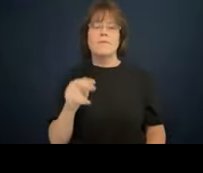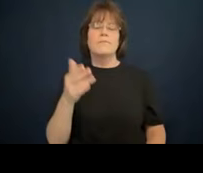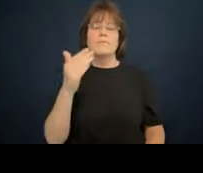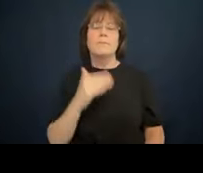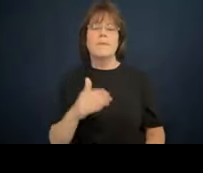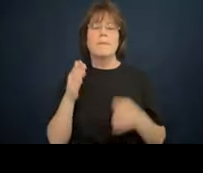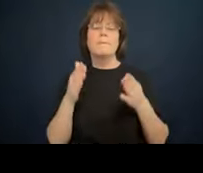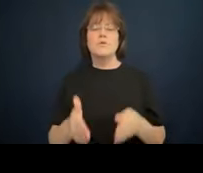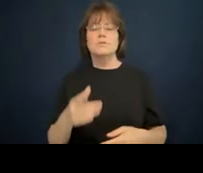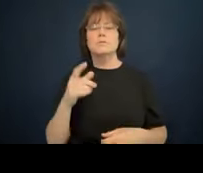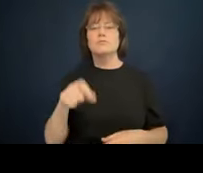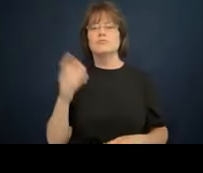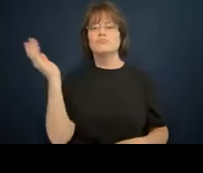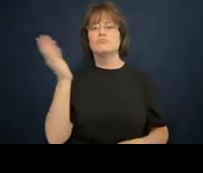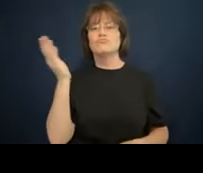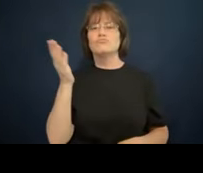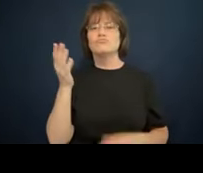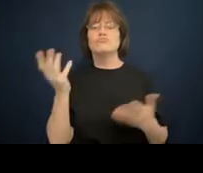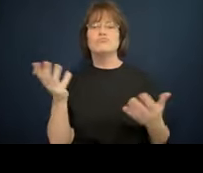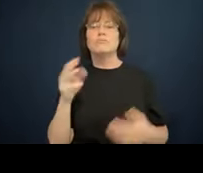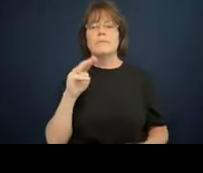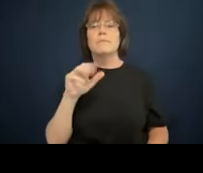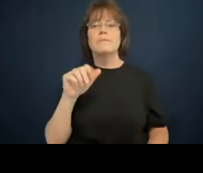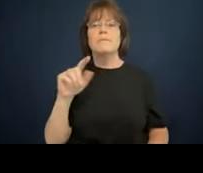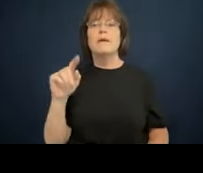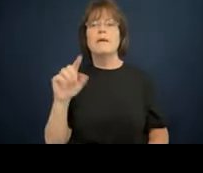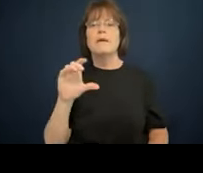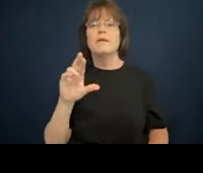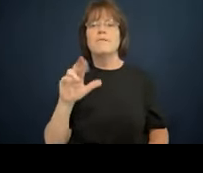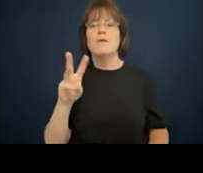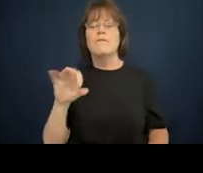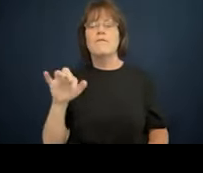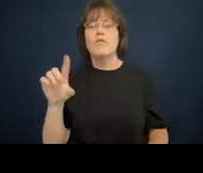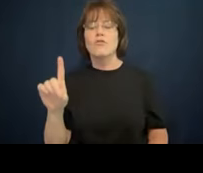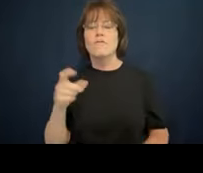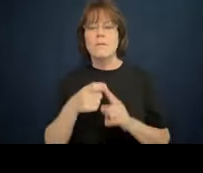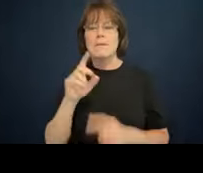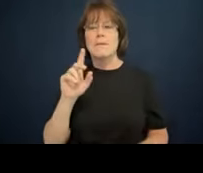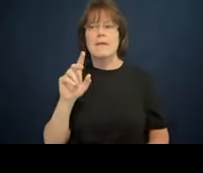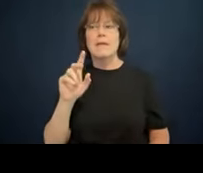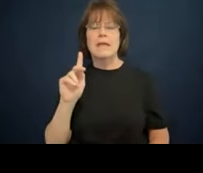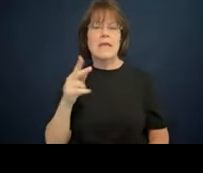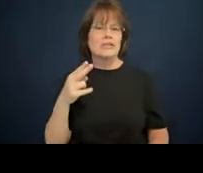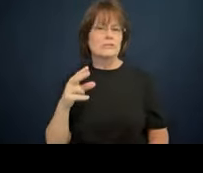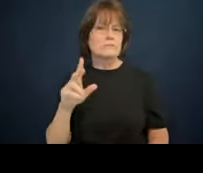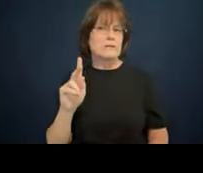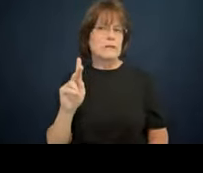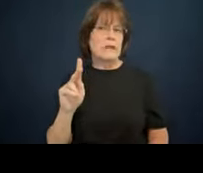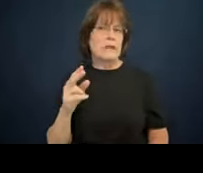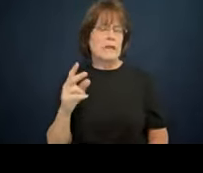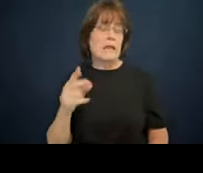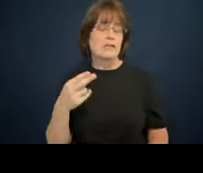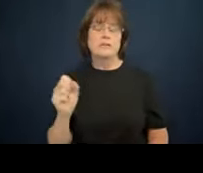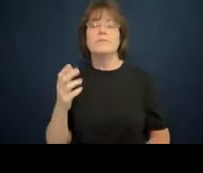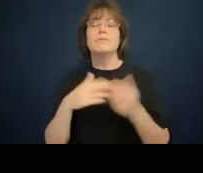person up on the schedule is Matt Crawford from KGS. Matt is the, I guess, informal leader